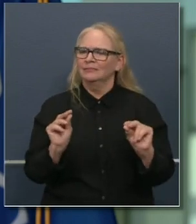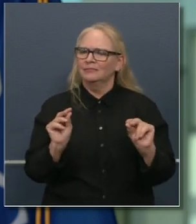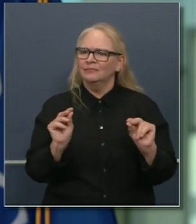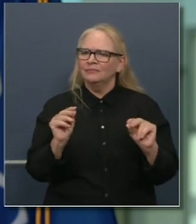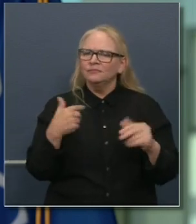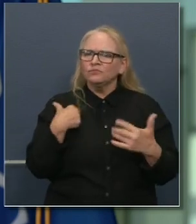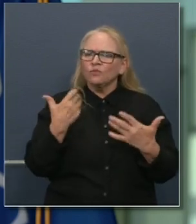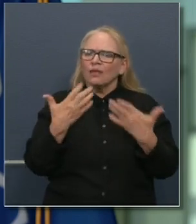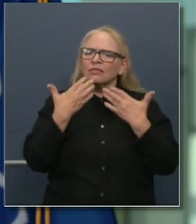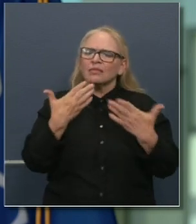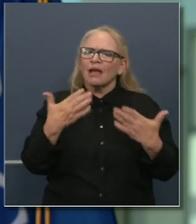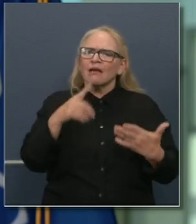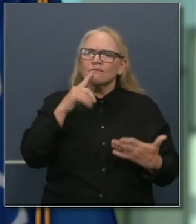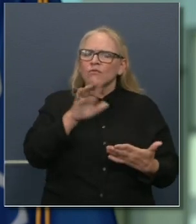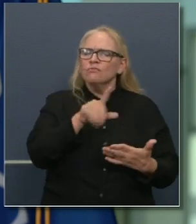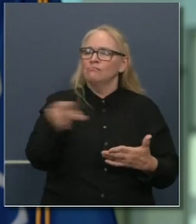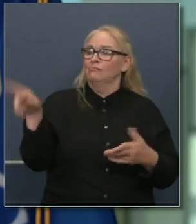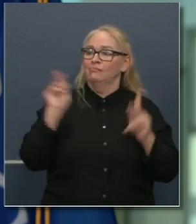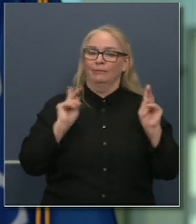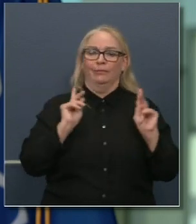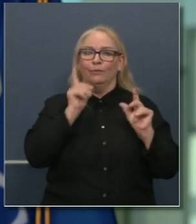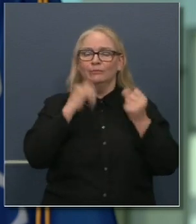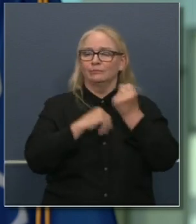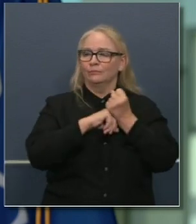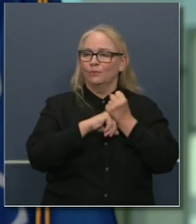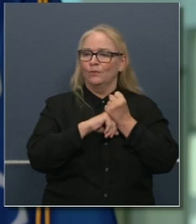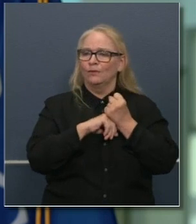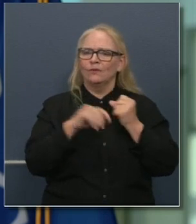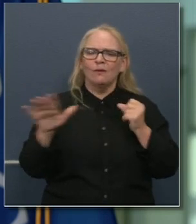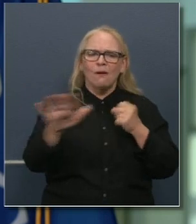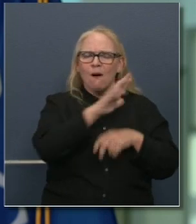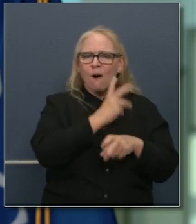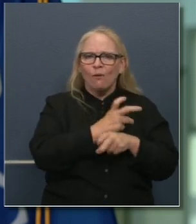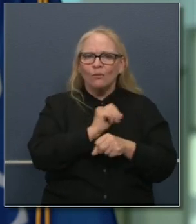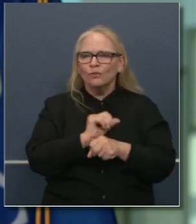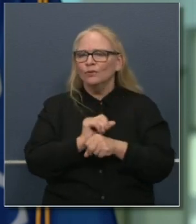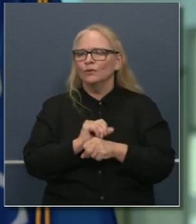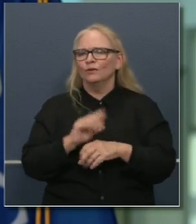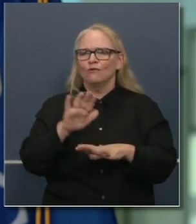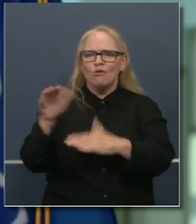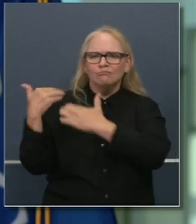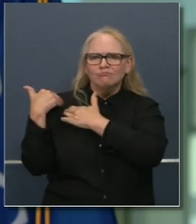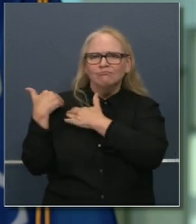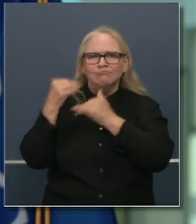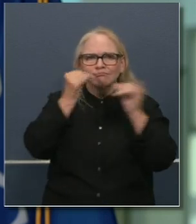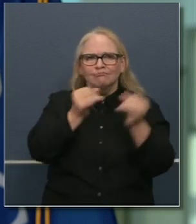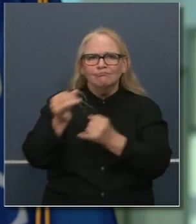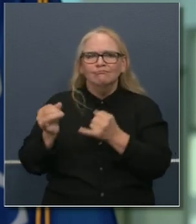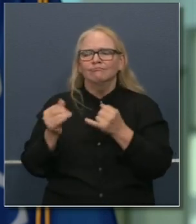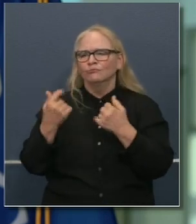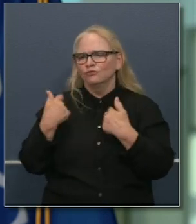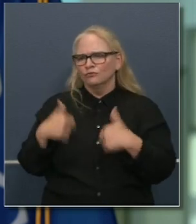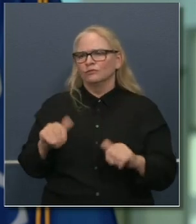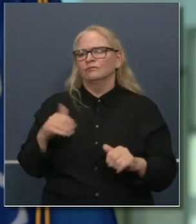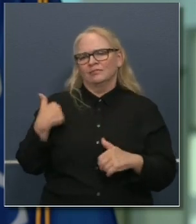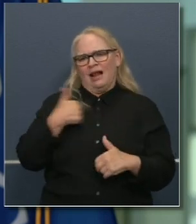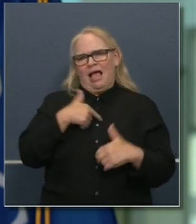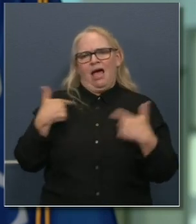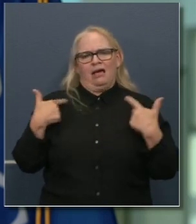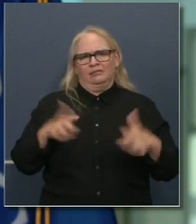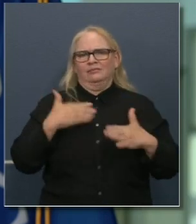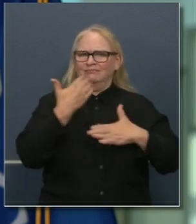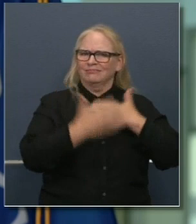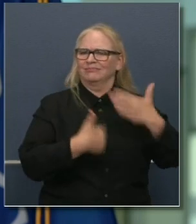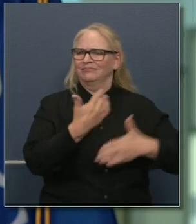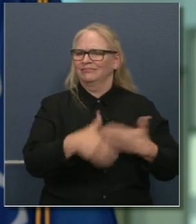indulgence and their personal responsibility over the course of the last few weeks in allowing us to move forward at this